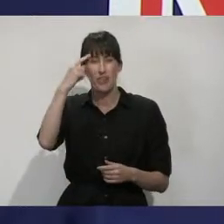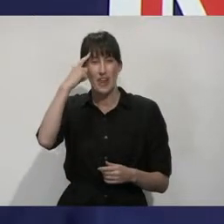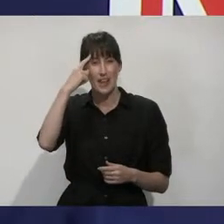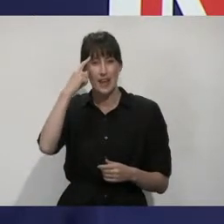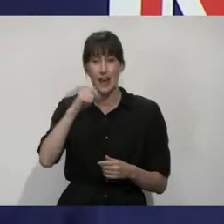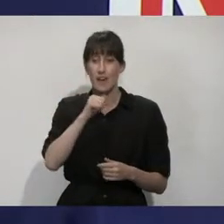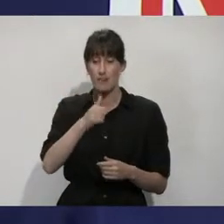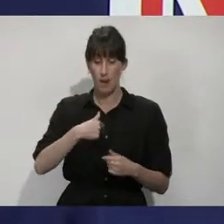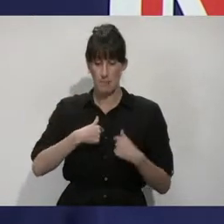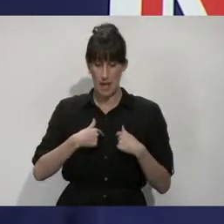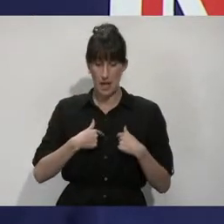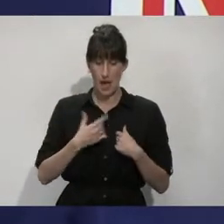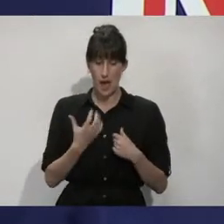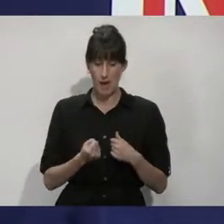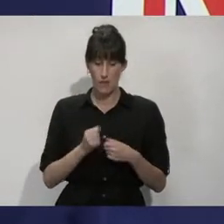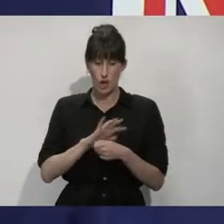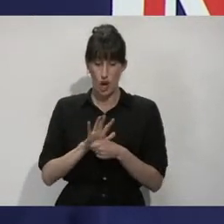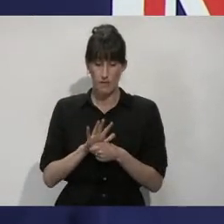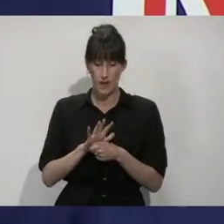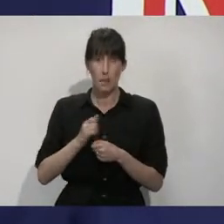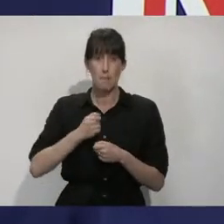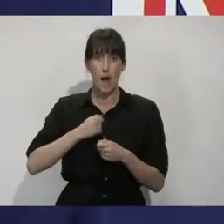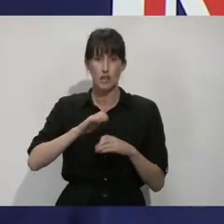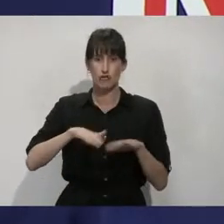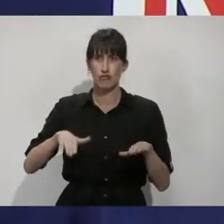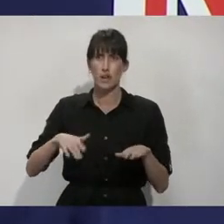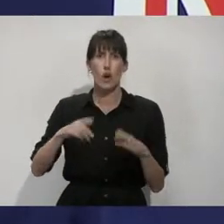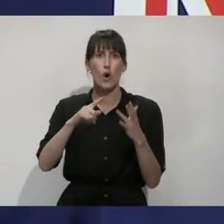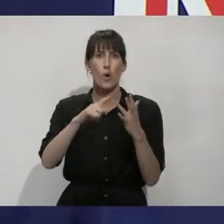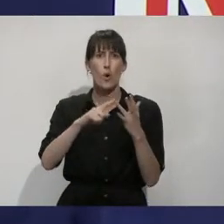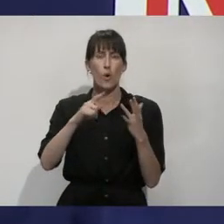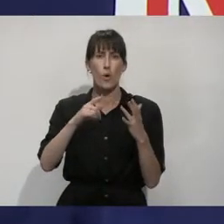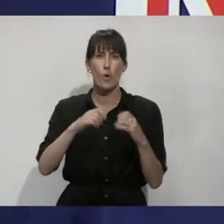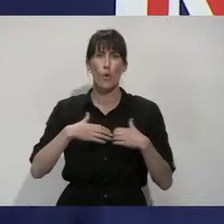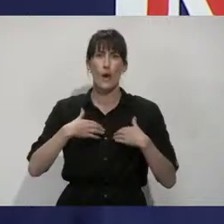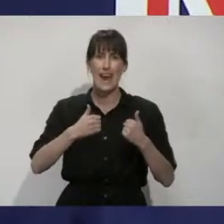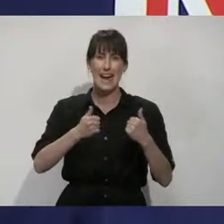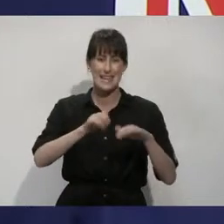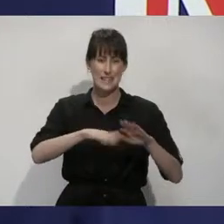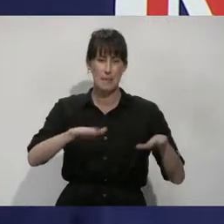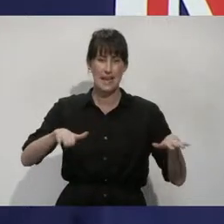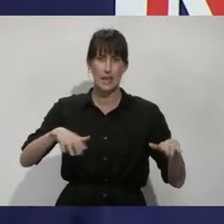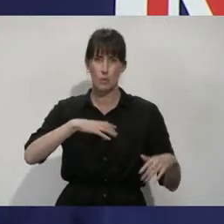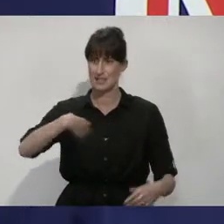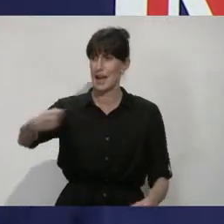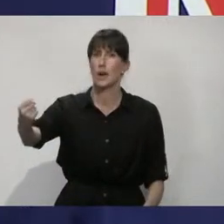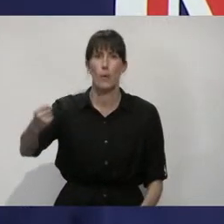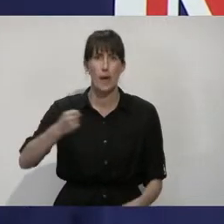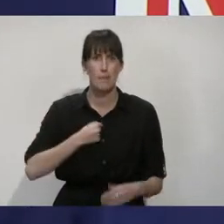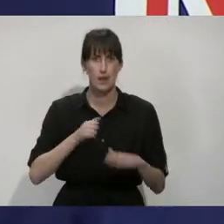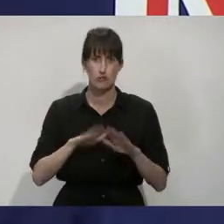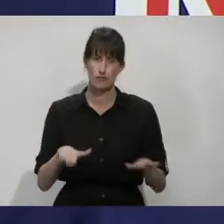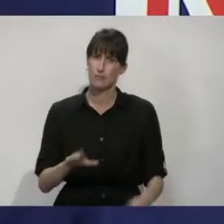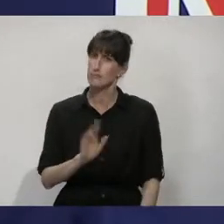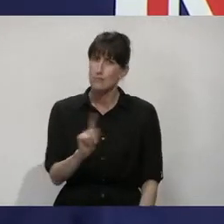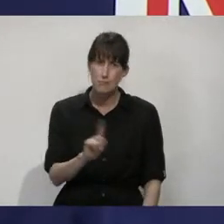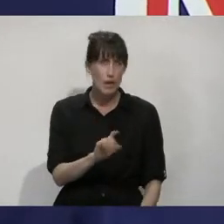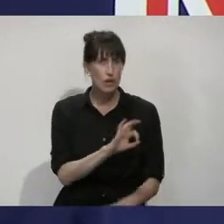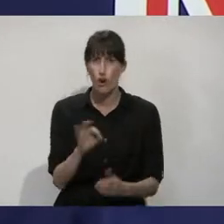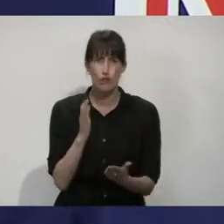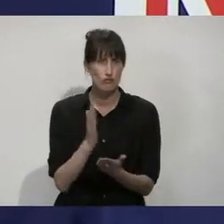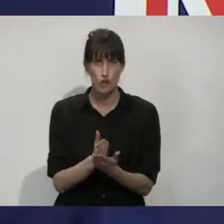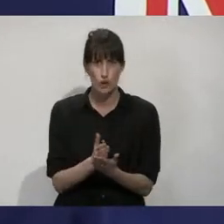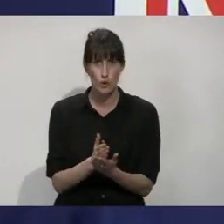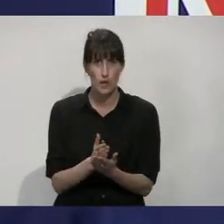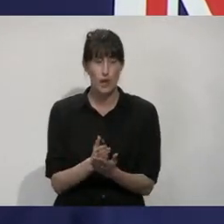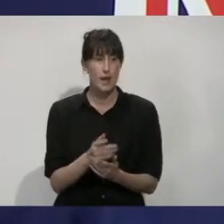for COVID-19. Those sorts of rumours circulating in the community, and it does seem to be circulating particularly in the Māori and Pacific community